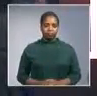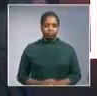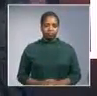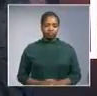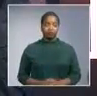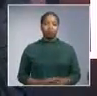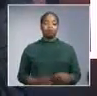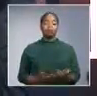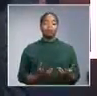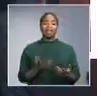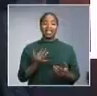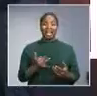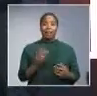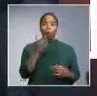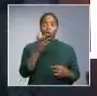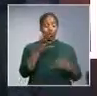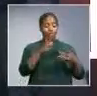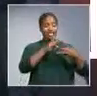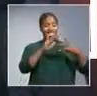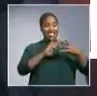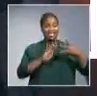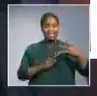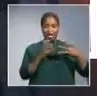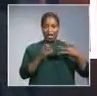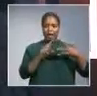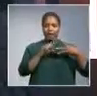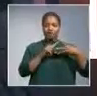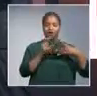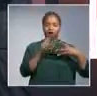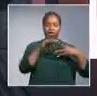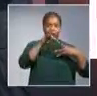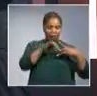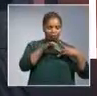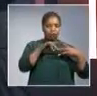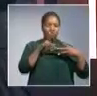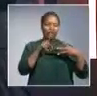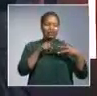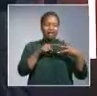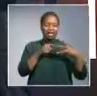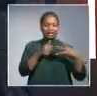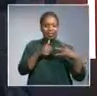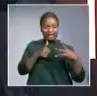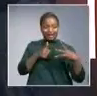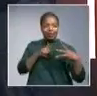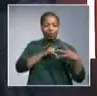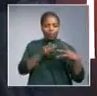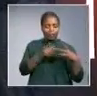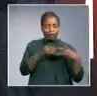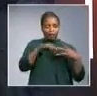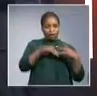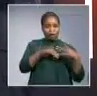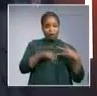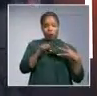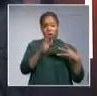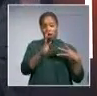In terms of that, gold prices at $1,208 an ounce today, and platinum dragging back to those 10-year lows at down more than